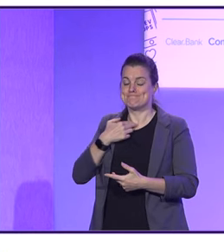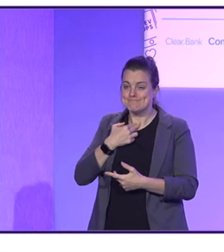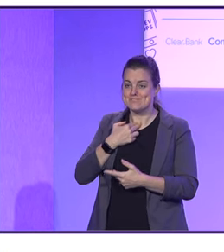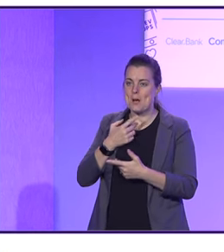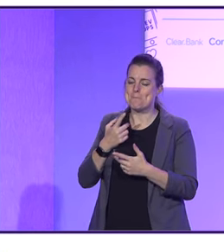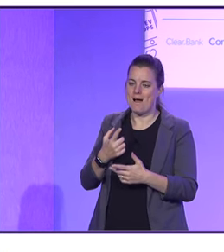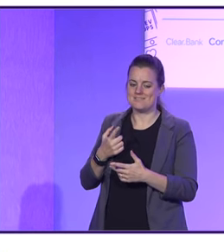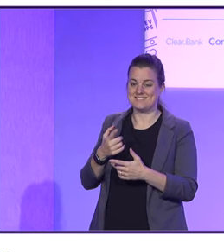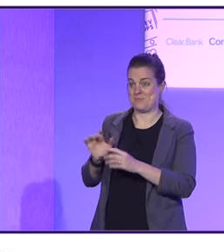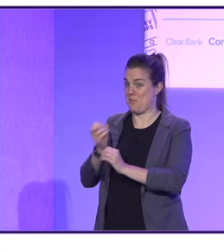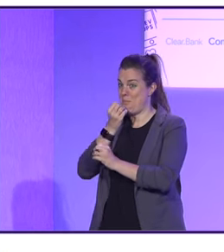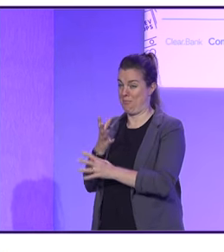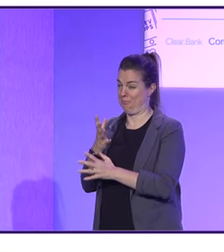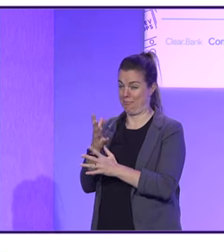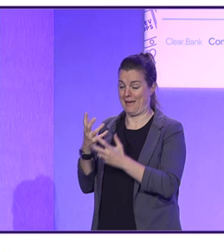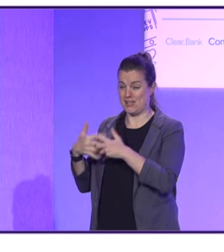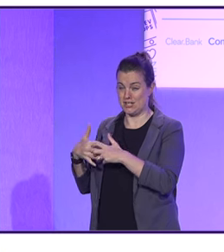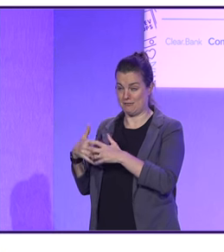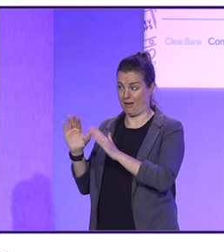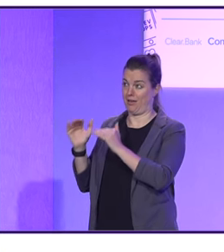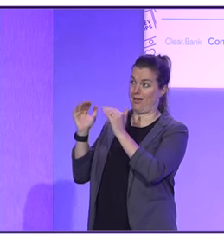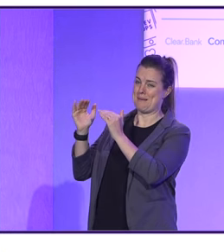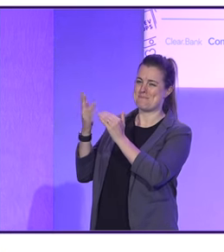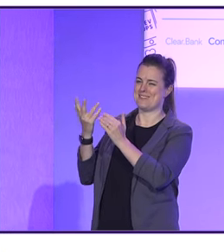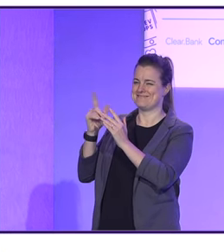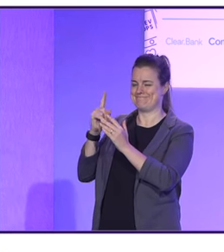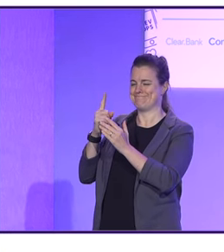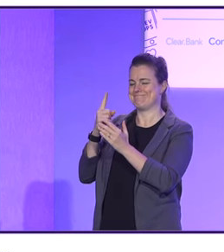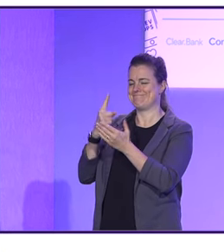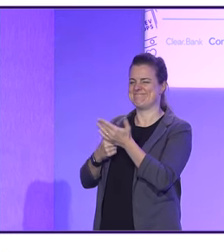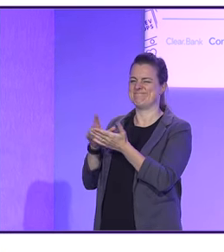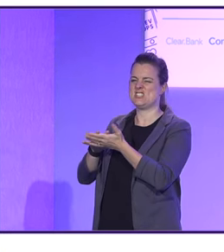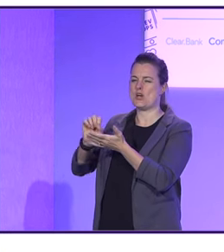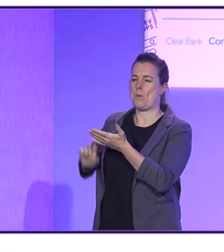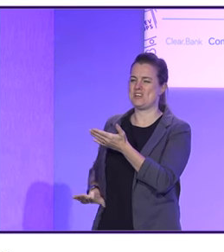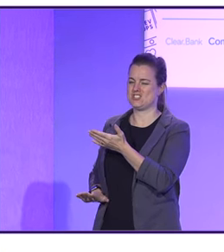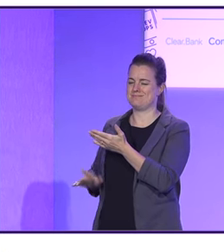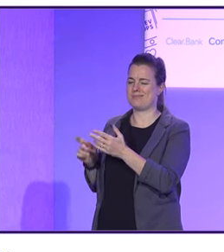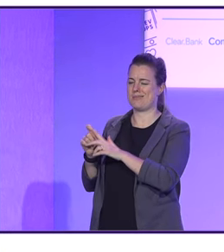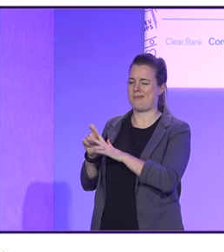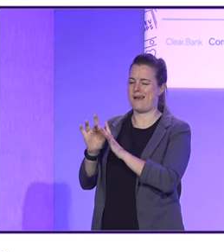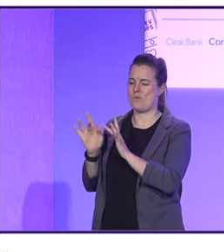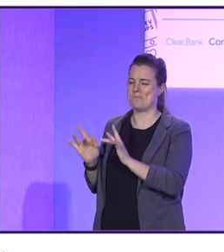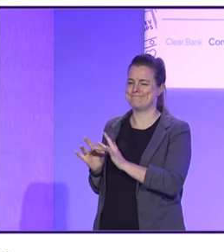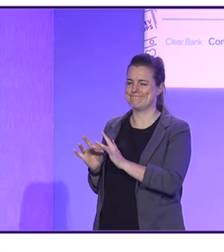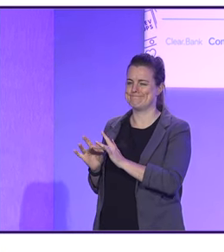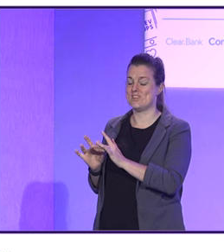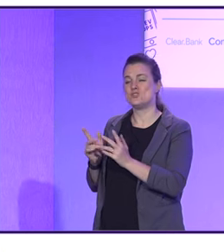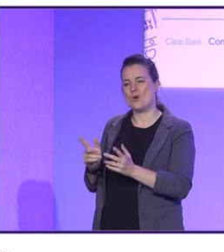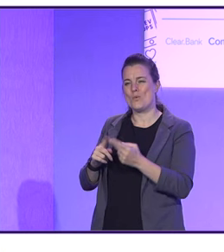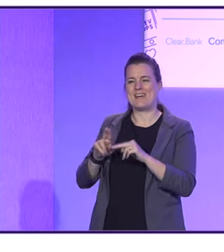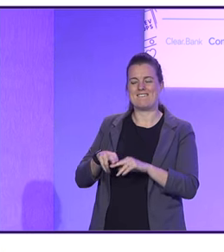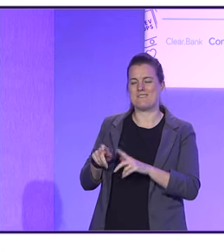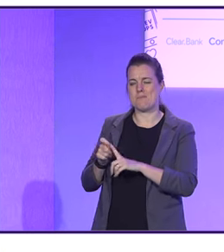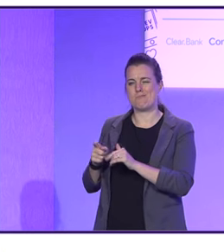team, but ultimately, the platform has been decommissioned. So, if not PaaS, what